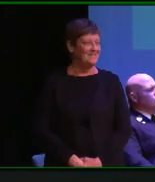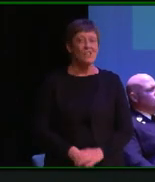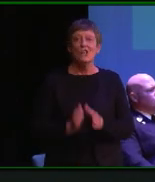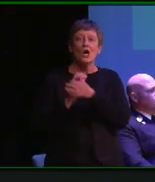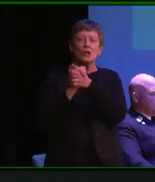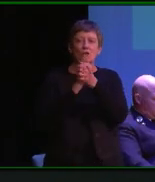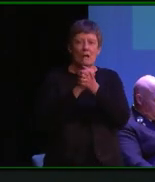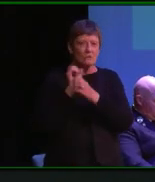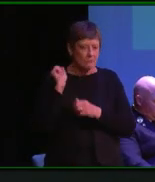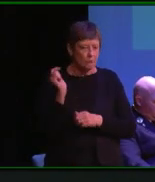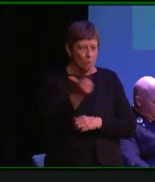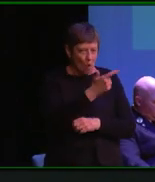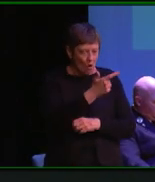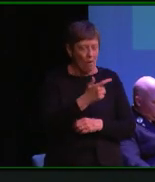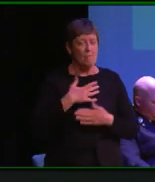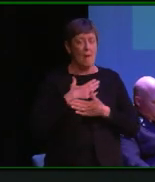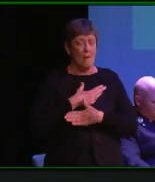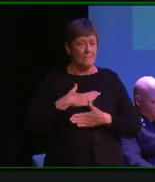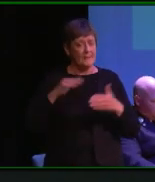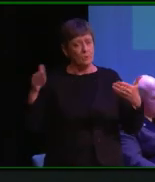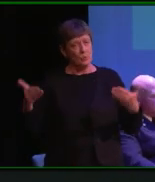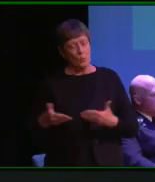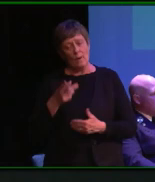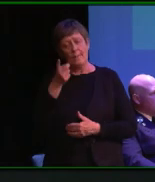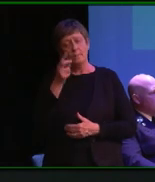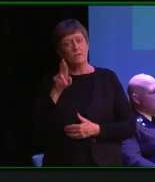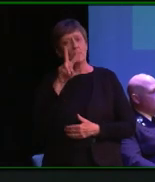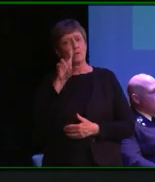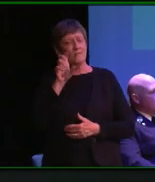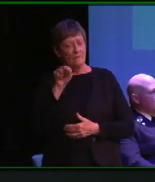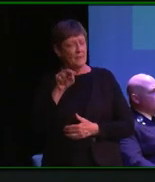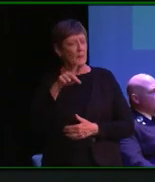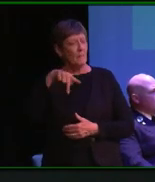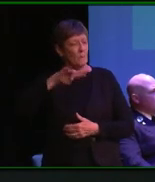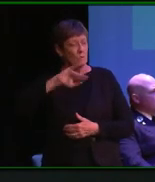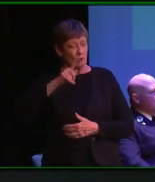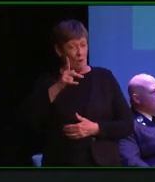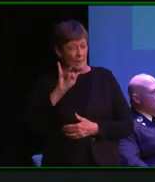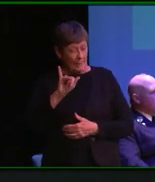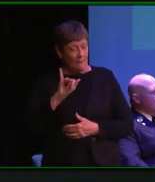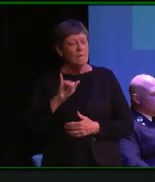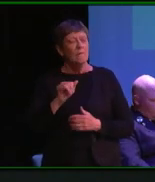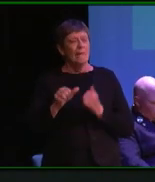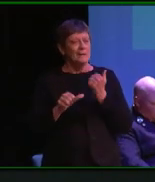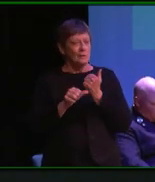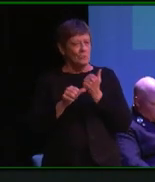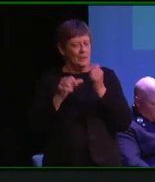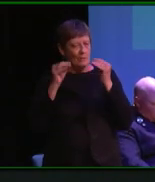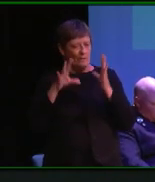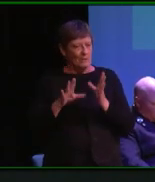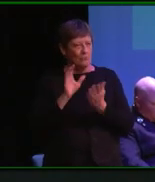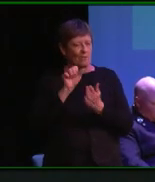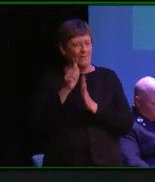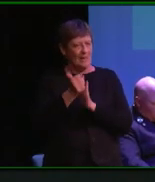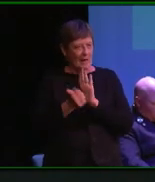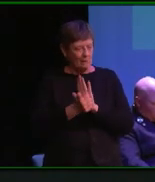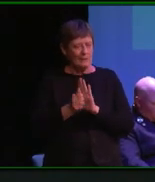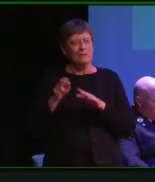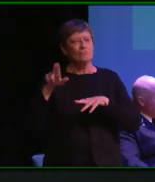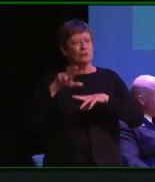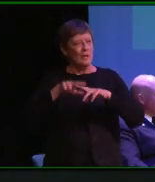Congratulations to you all. I am pleased to welcome Dr. Vivian Ojadi, Associate Professor of Accounting, Chair of Department of